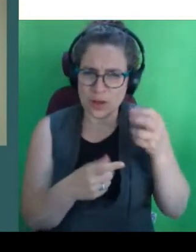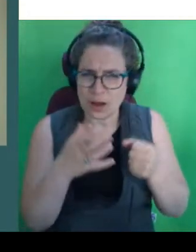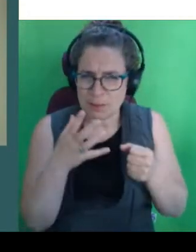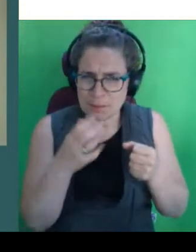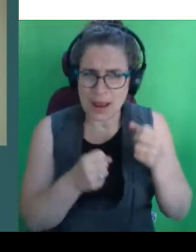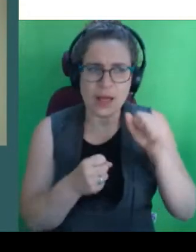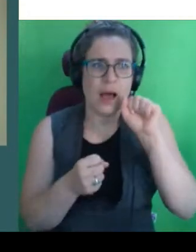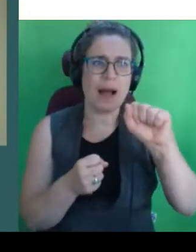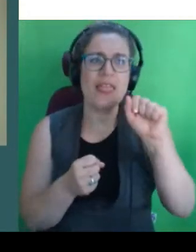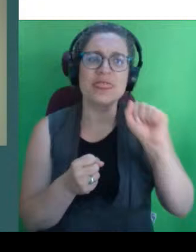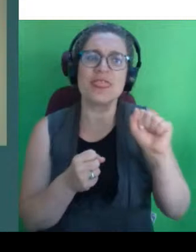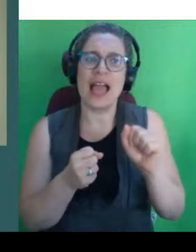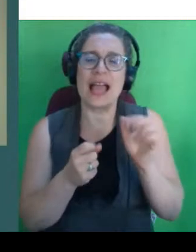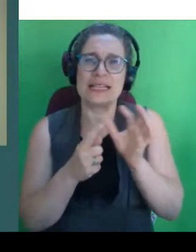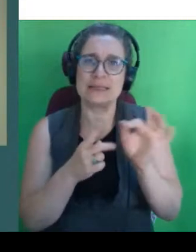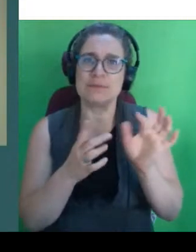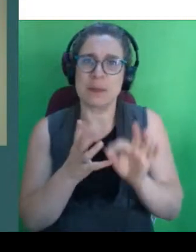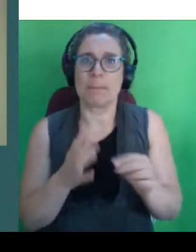eczema?